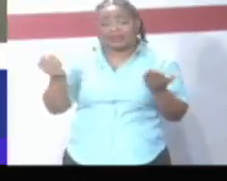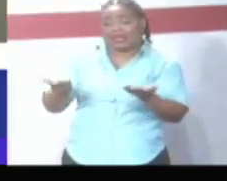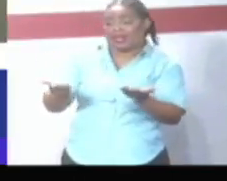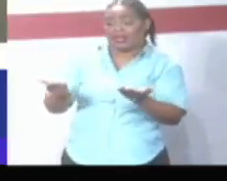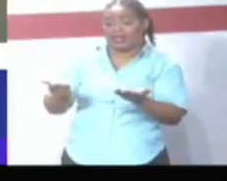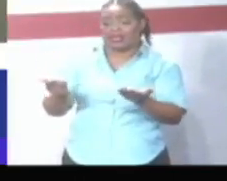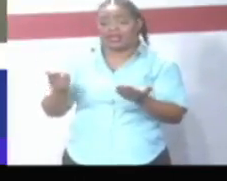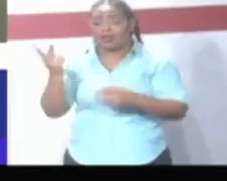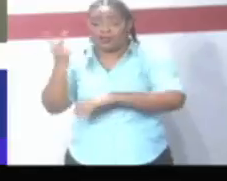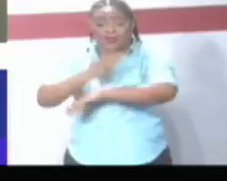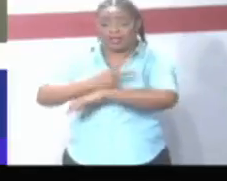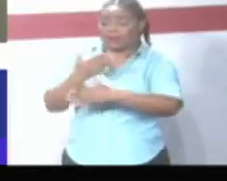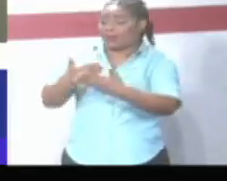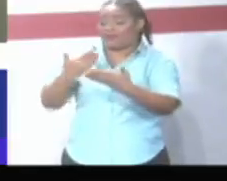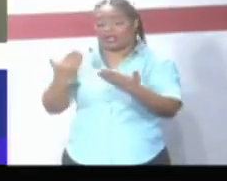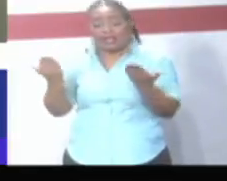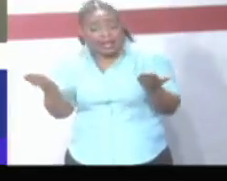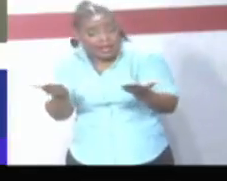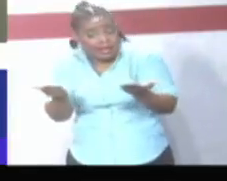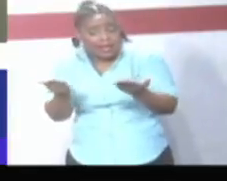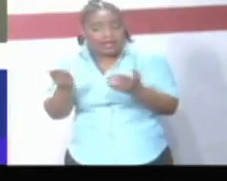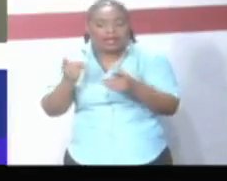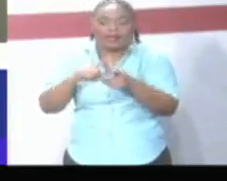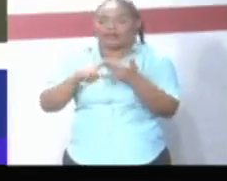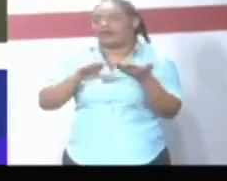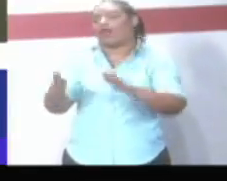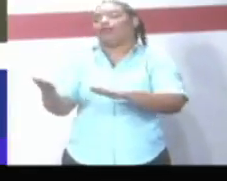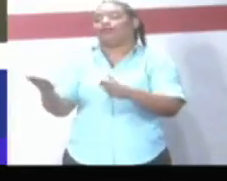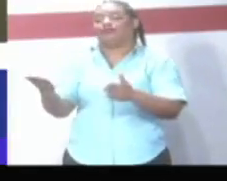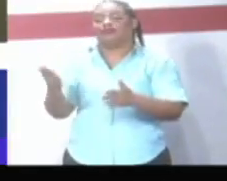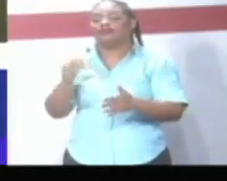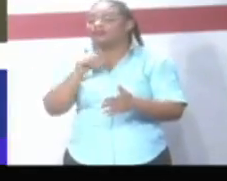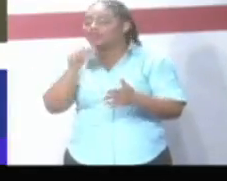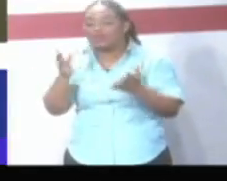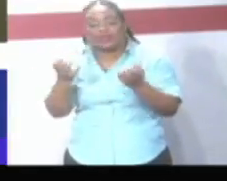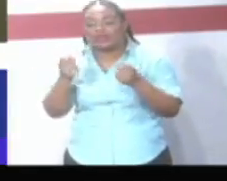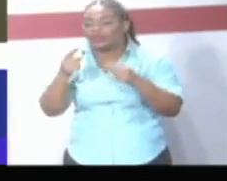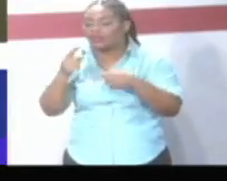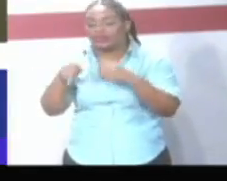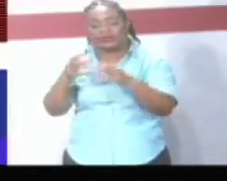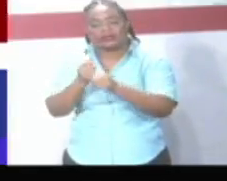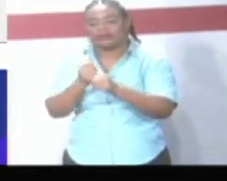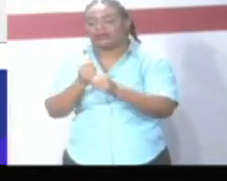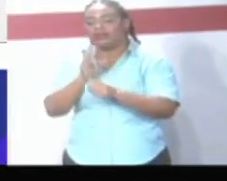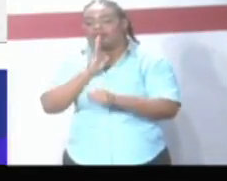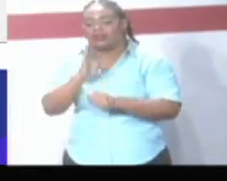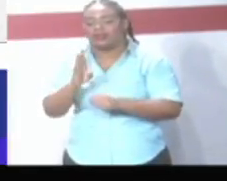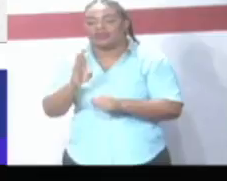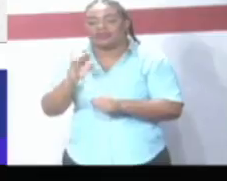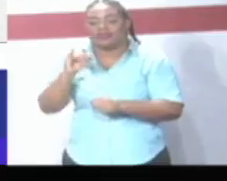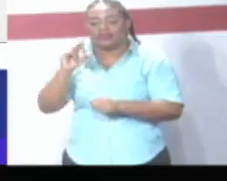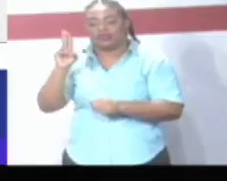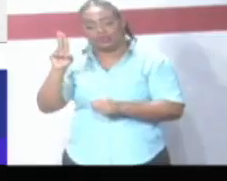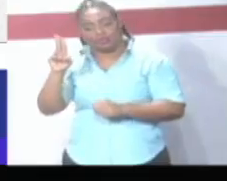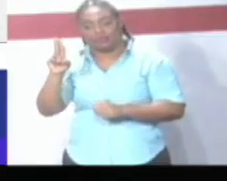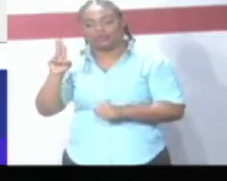you to avoid becoming an AGU and ICU patient. Please don't delay. Vaccinate today.